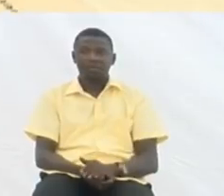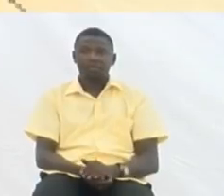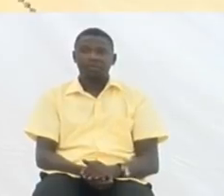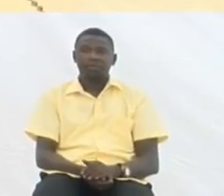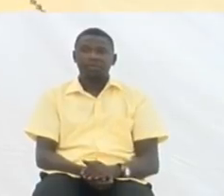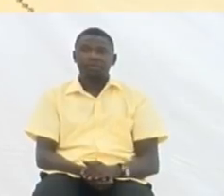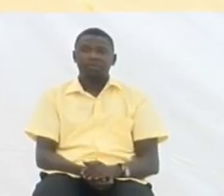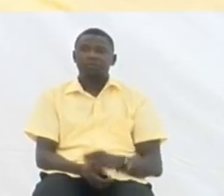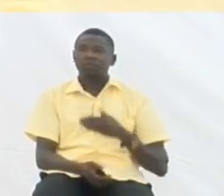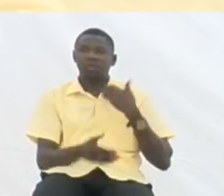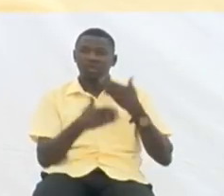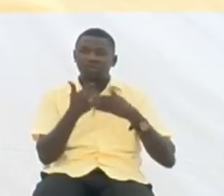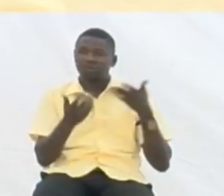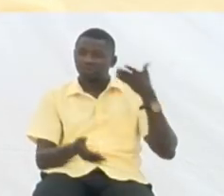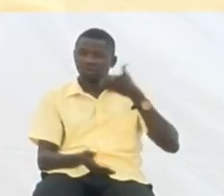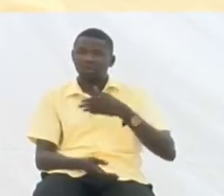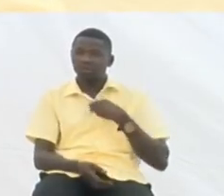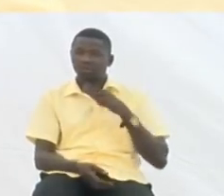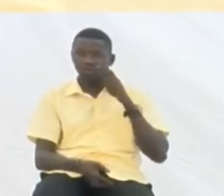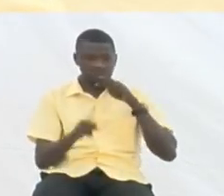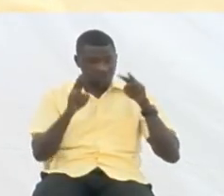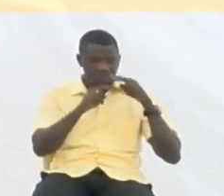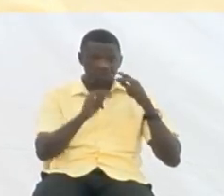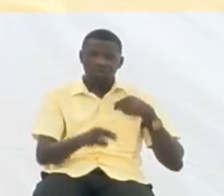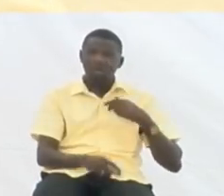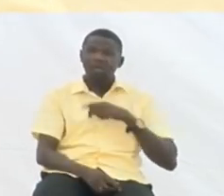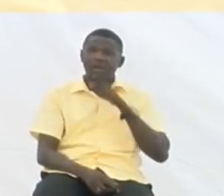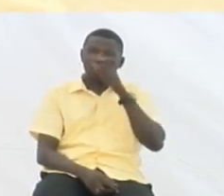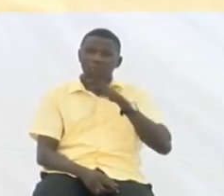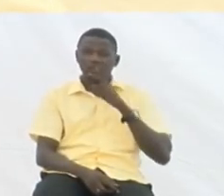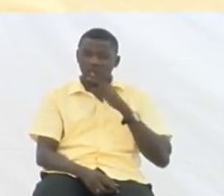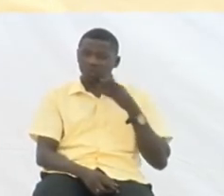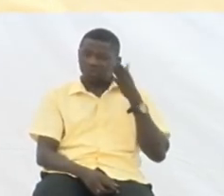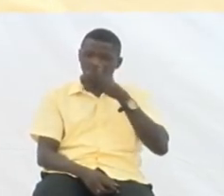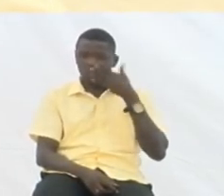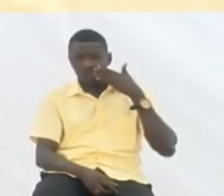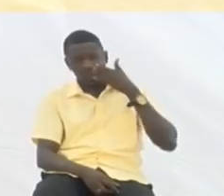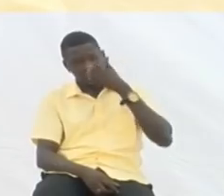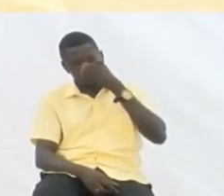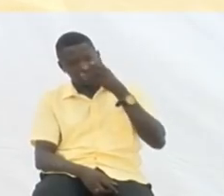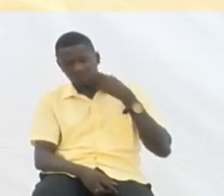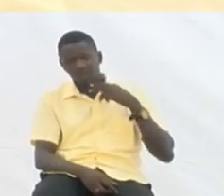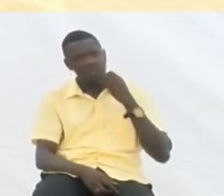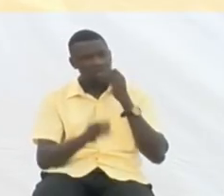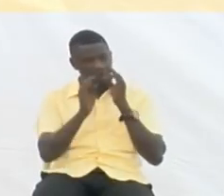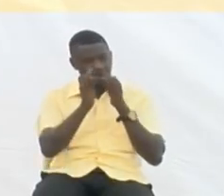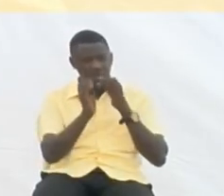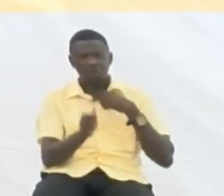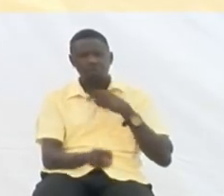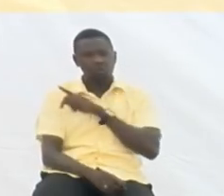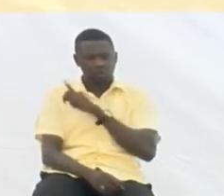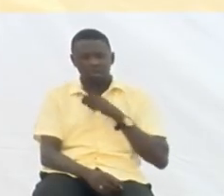they never come here to look for us. We are the ones that go there to tell them that we are sick.